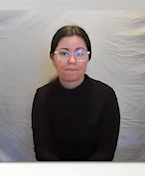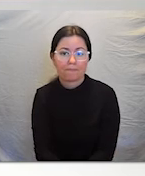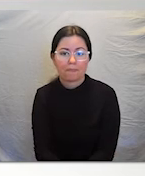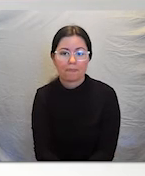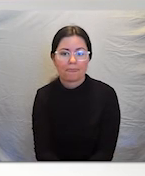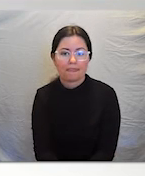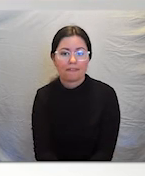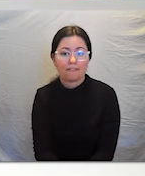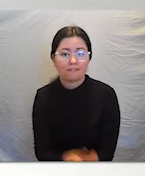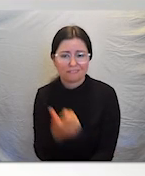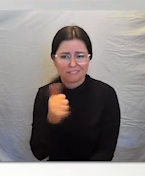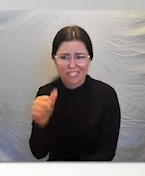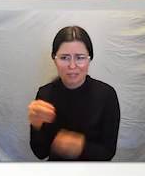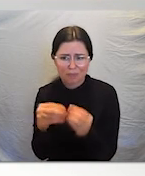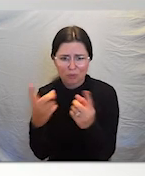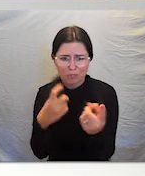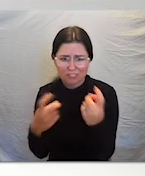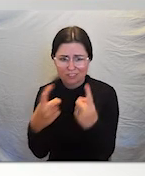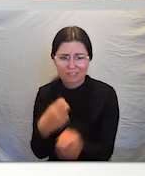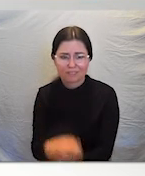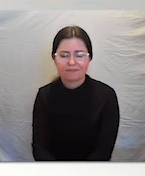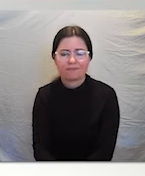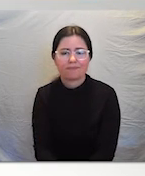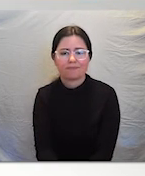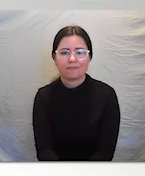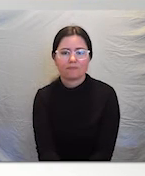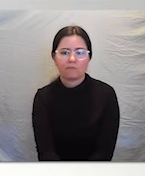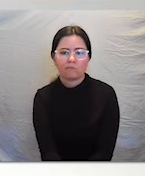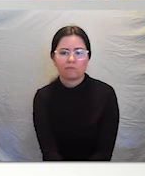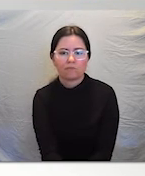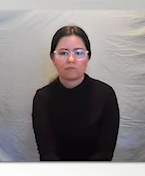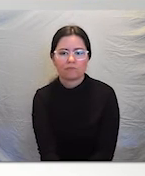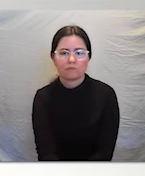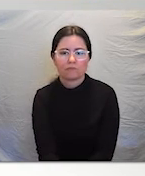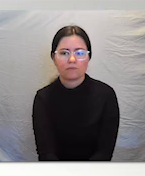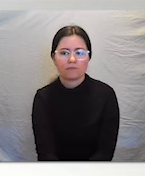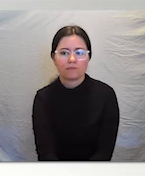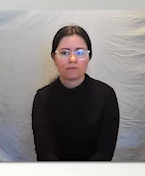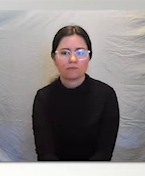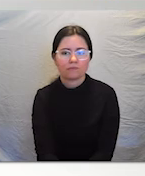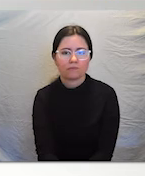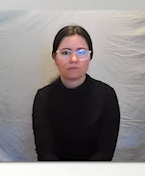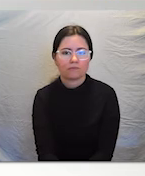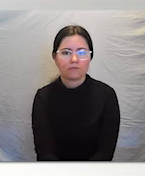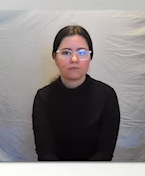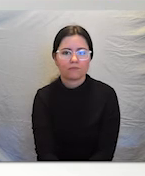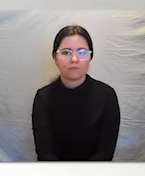Is there any more questions before I end? That last thing, does that include with